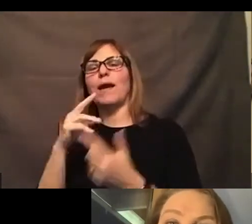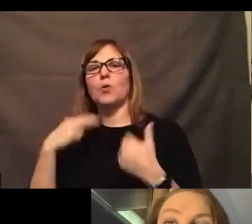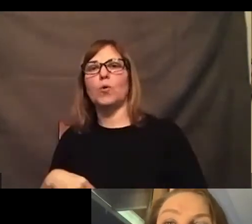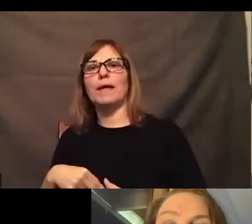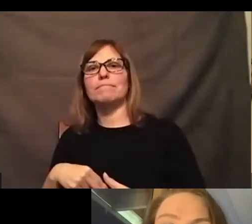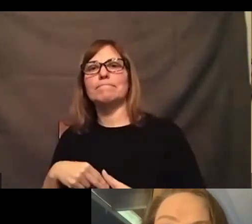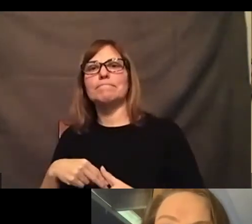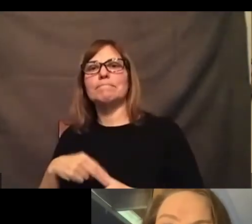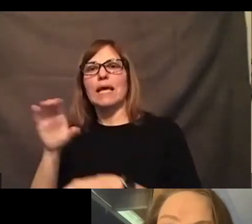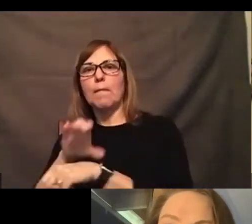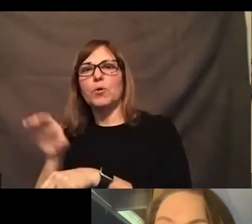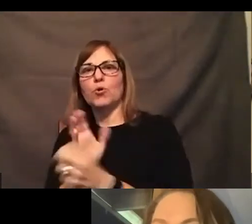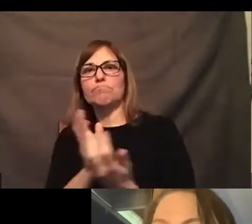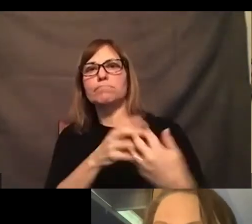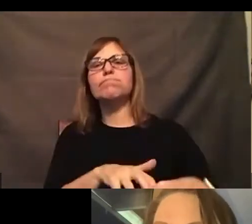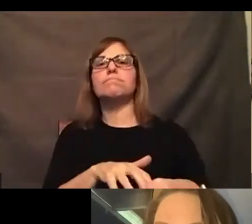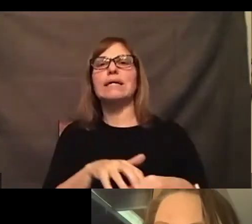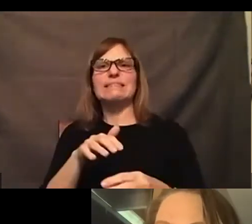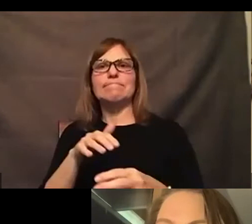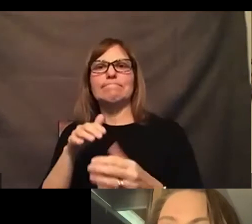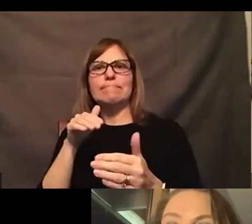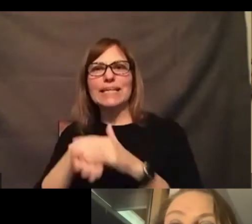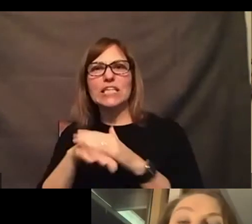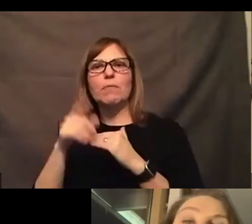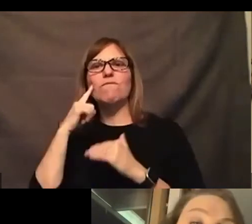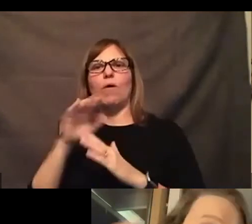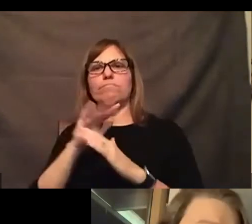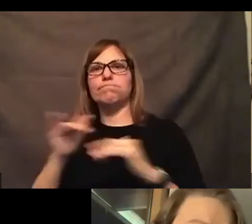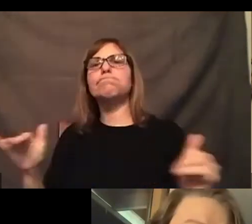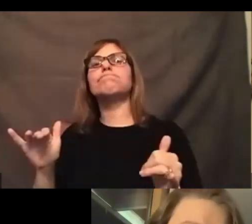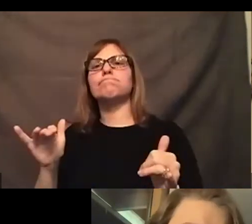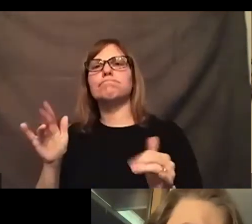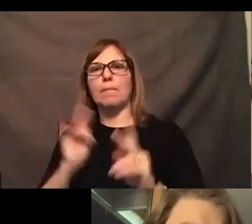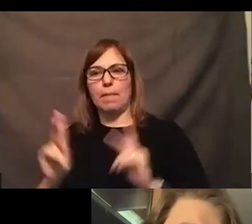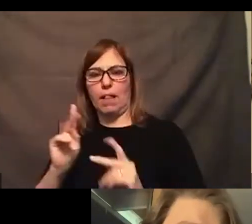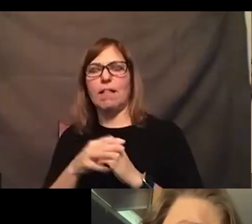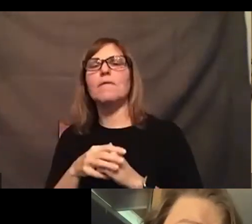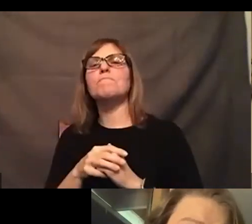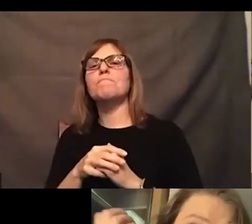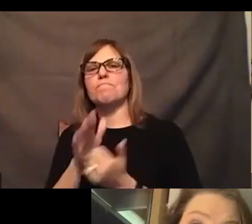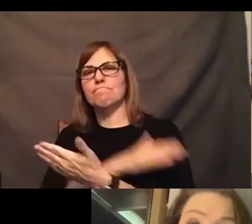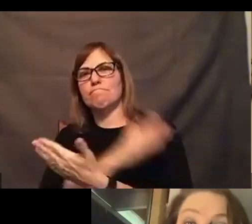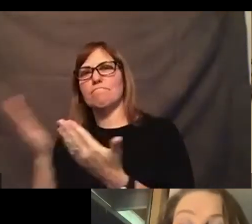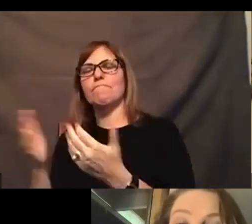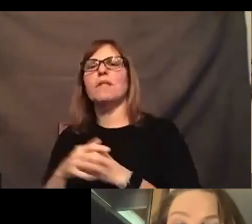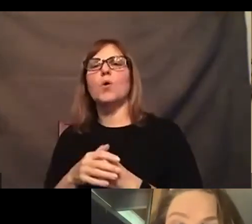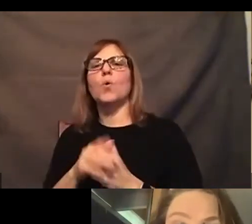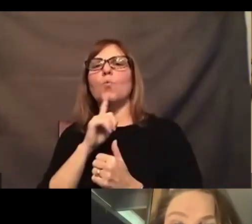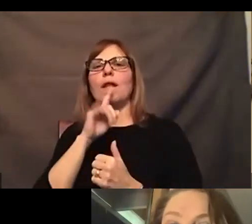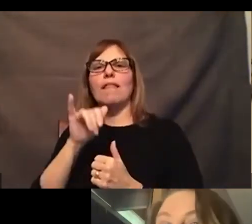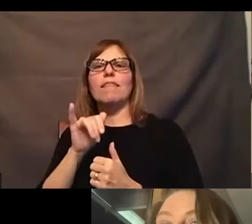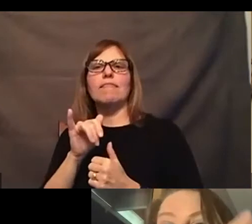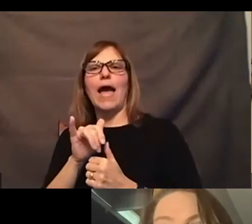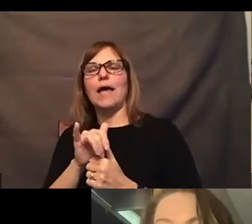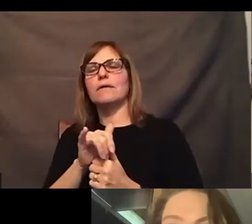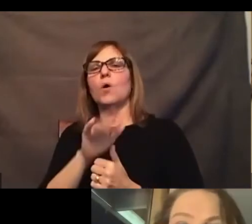interfaces accessible to a wide range of individuals. So things like the World Wide Web Accessibility Consortium has